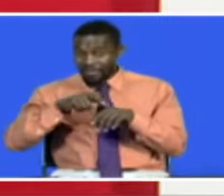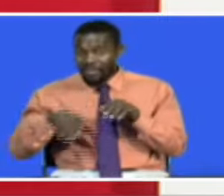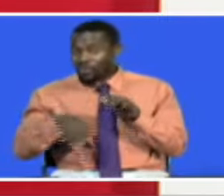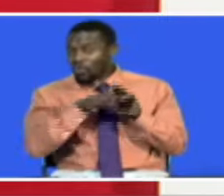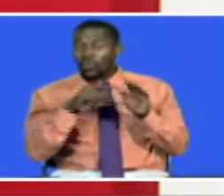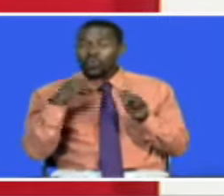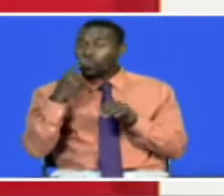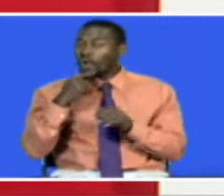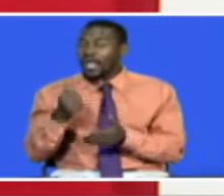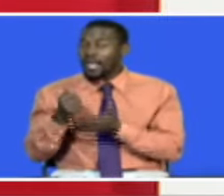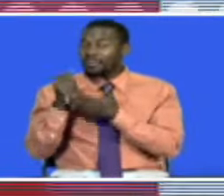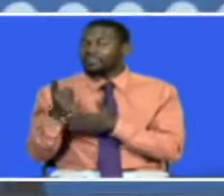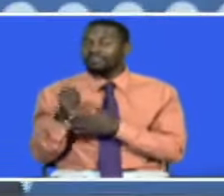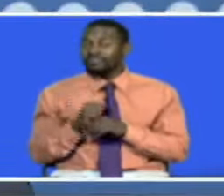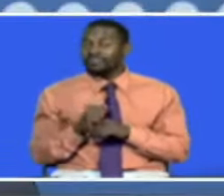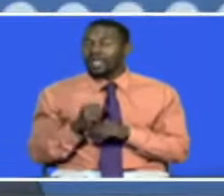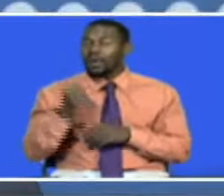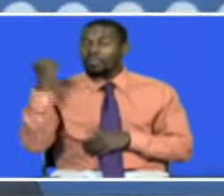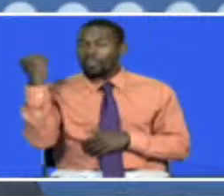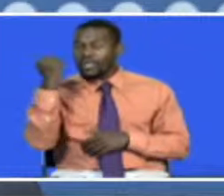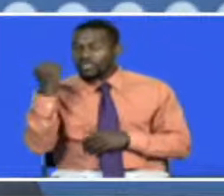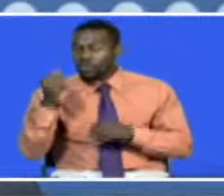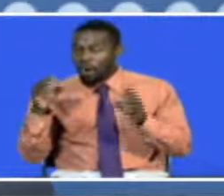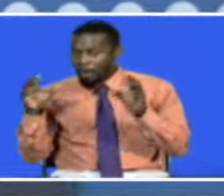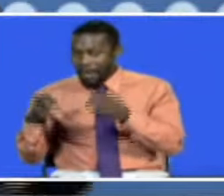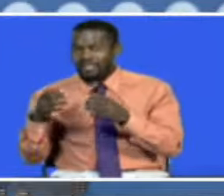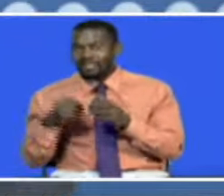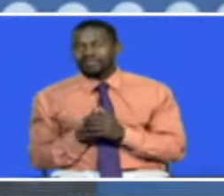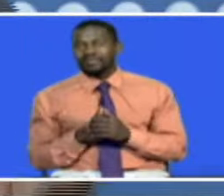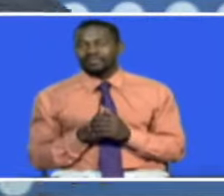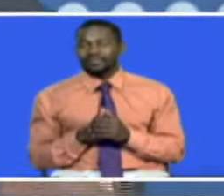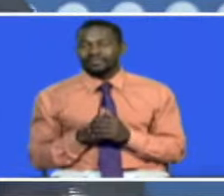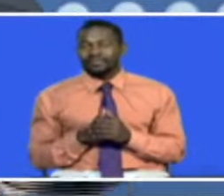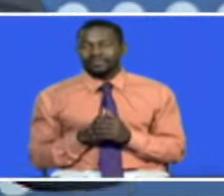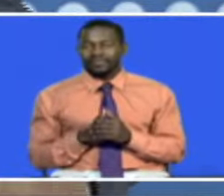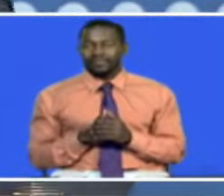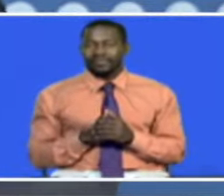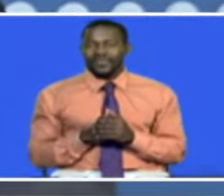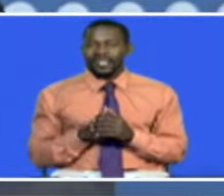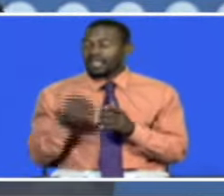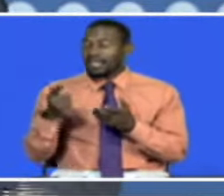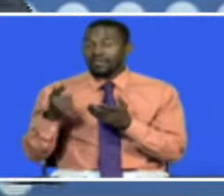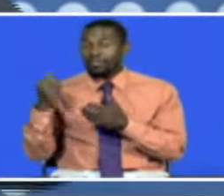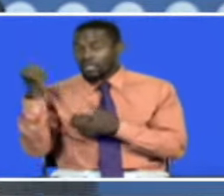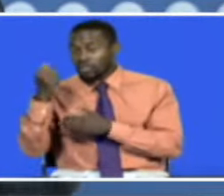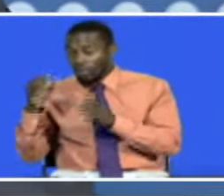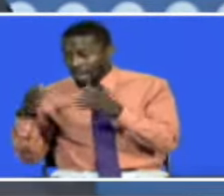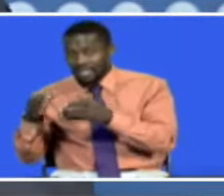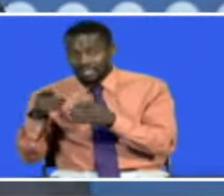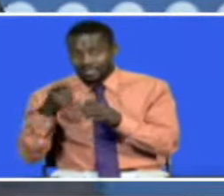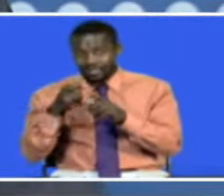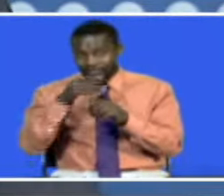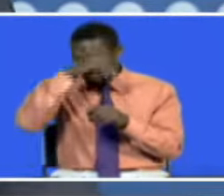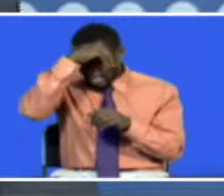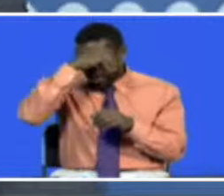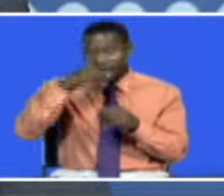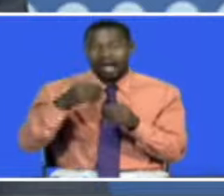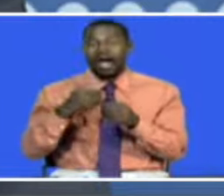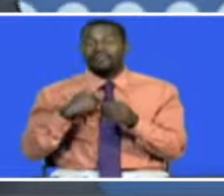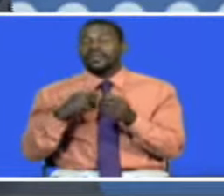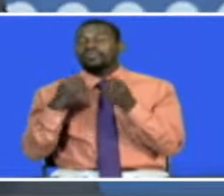him? His political party. The Republicans GOP. Had a majority. Mm-hmm. Yeah. Telling you that